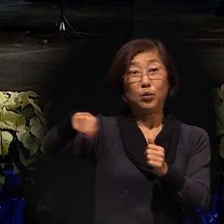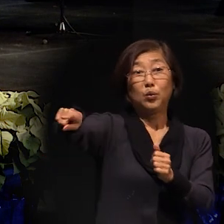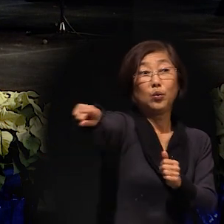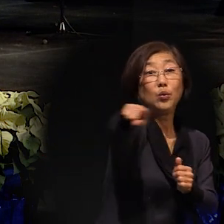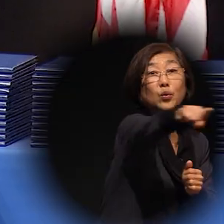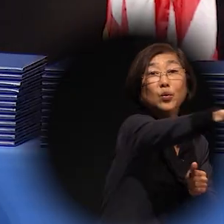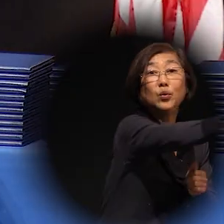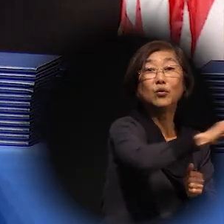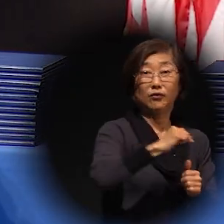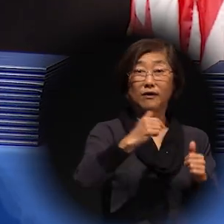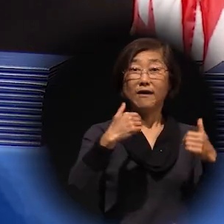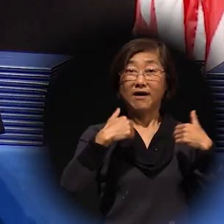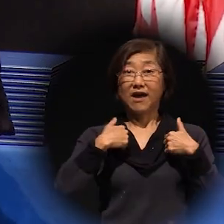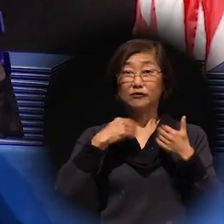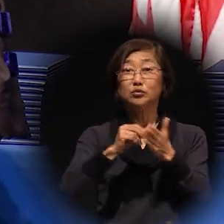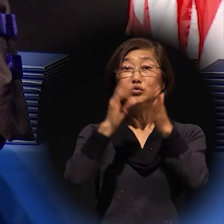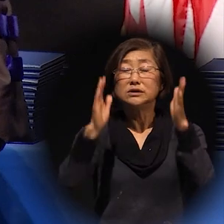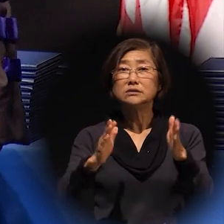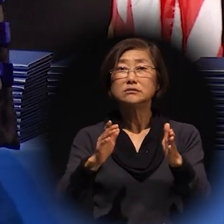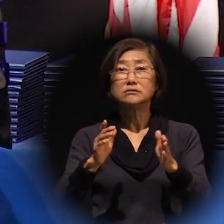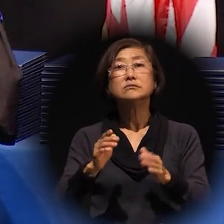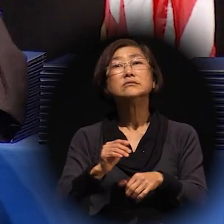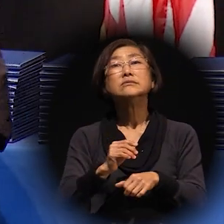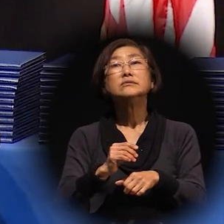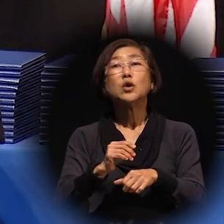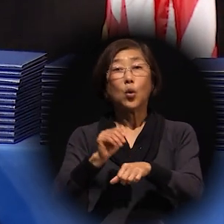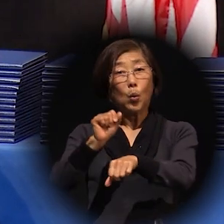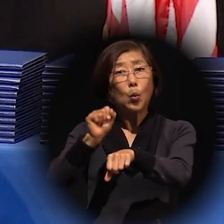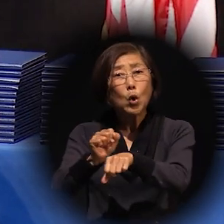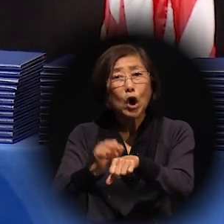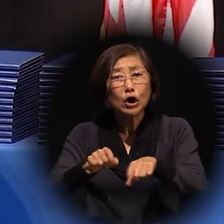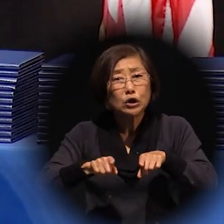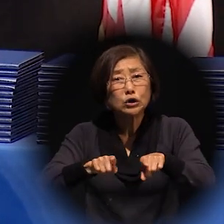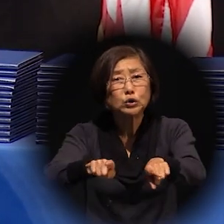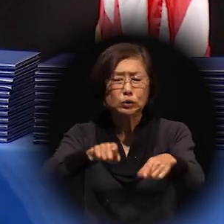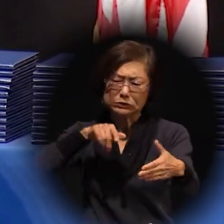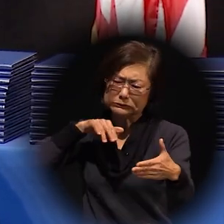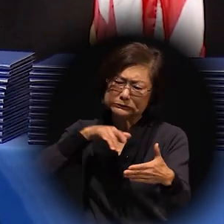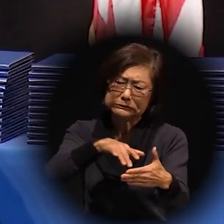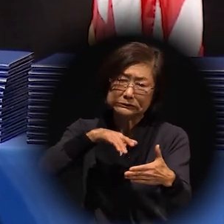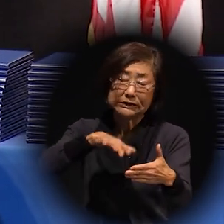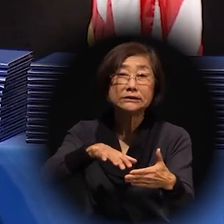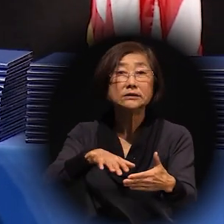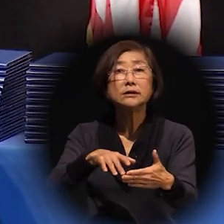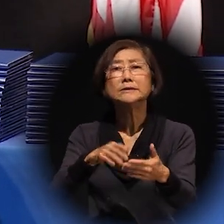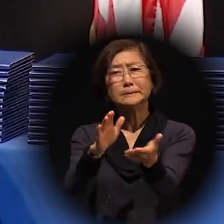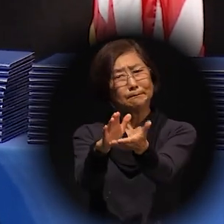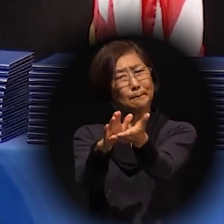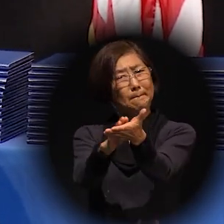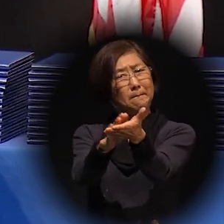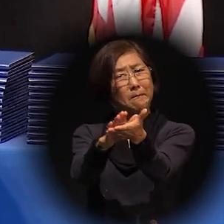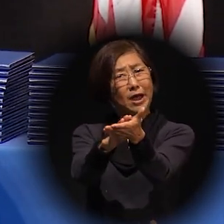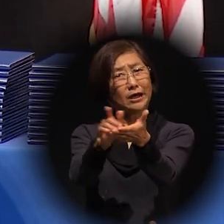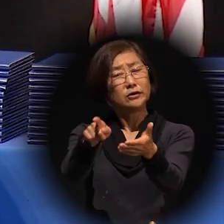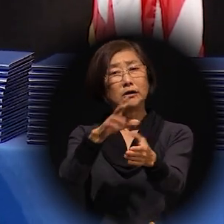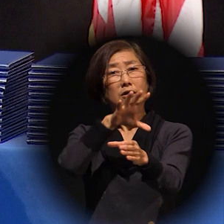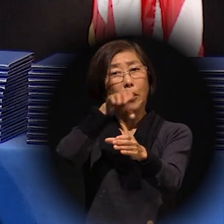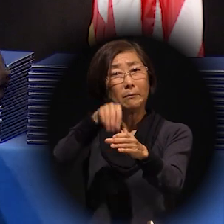you are students who worked during your studies. We commend